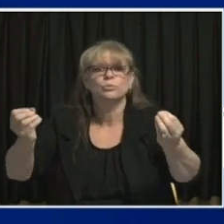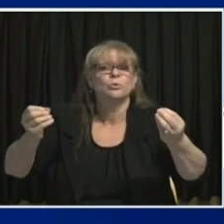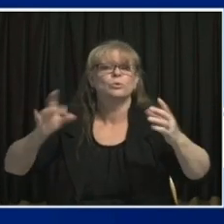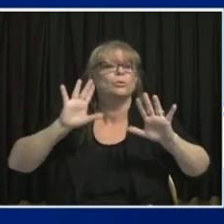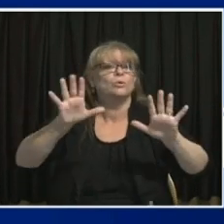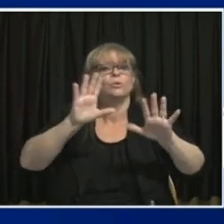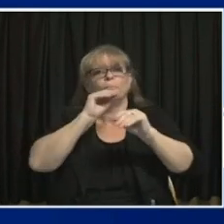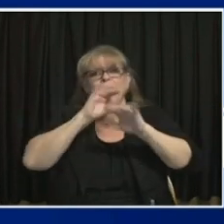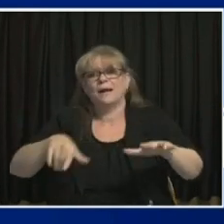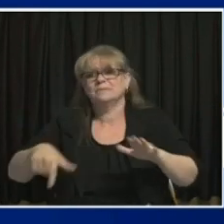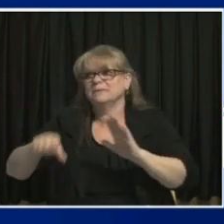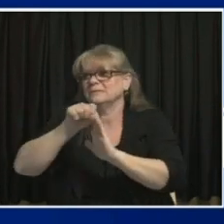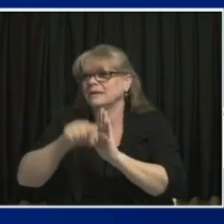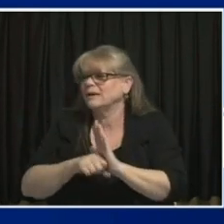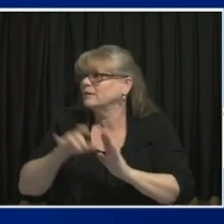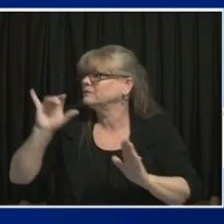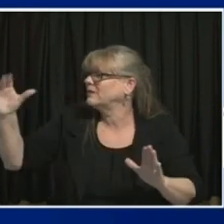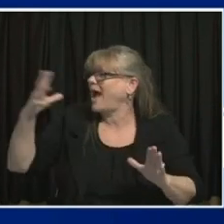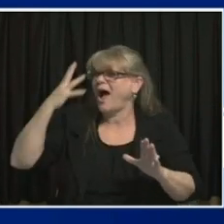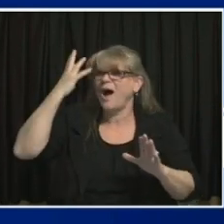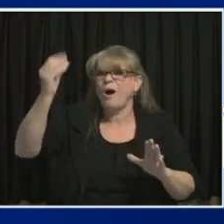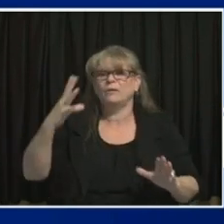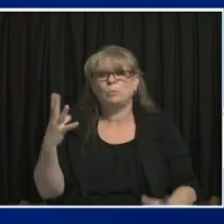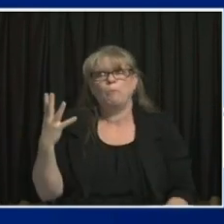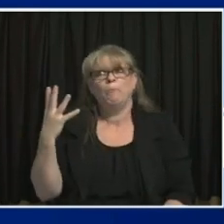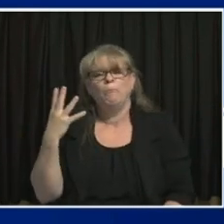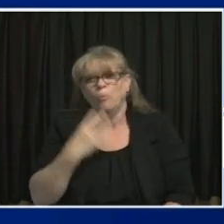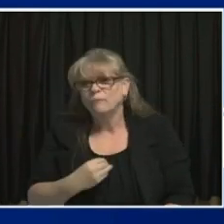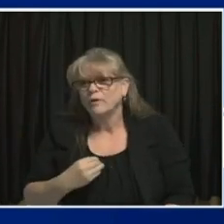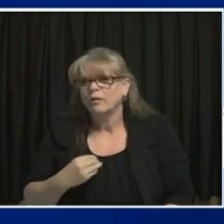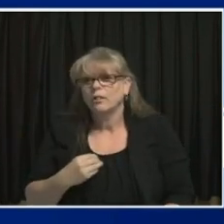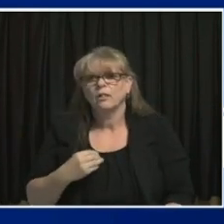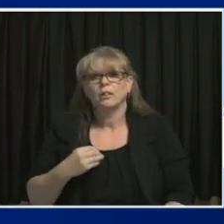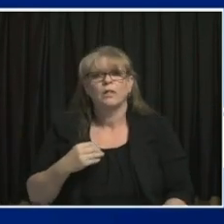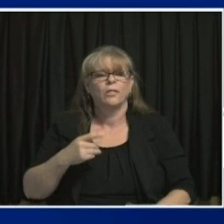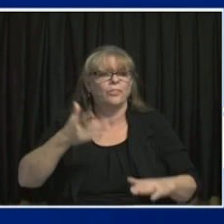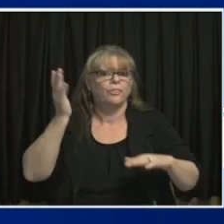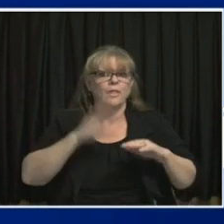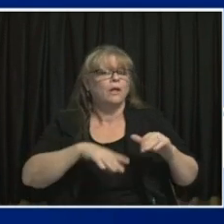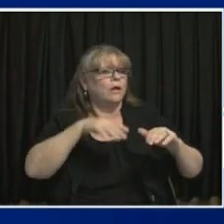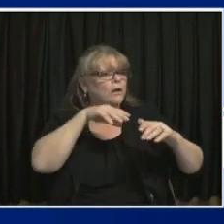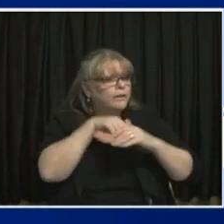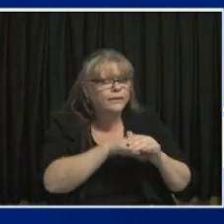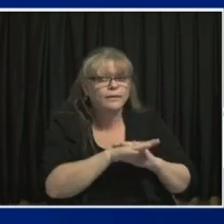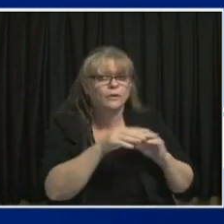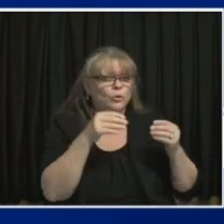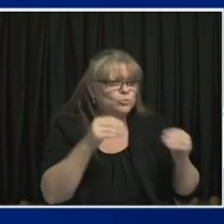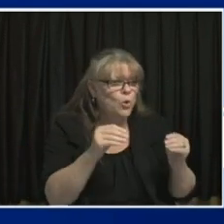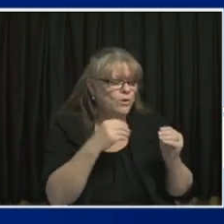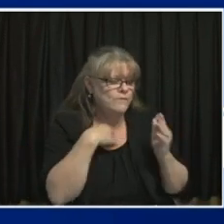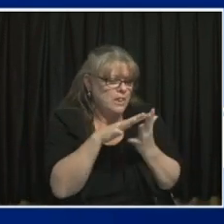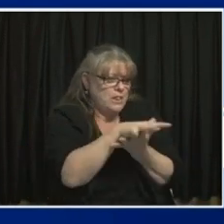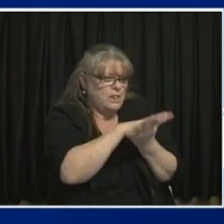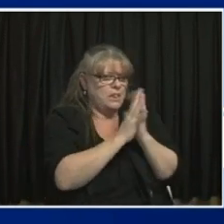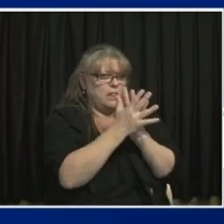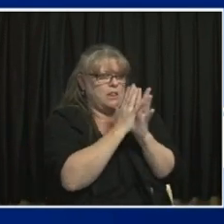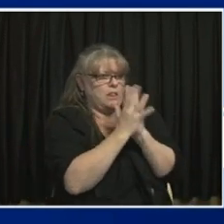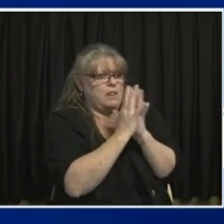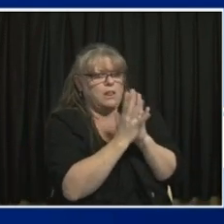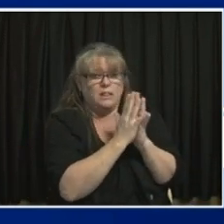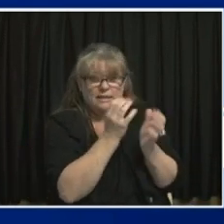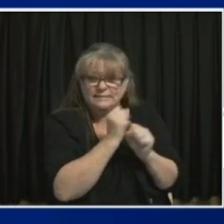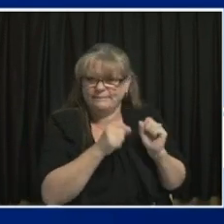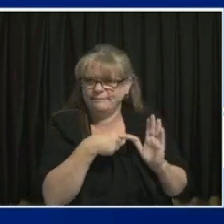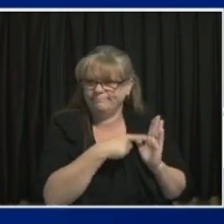outside instead of in stores and in cramped areas with limited airflow. But the danger is when you go camping, in